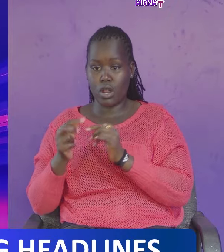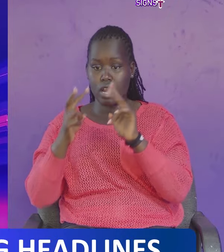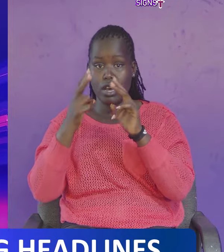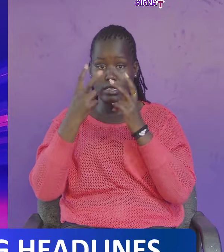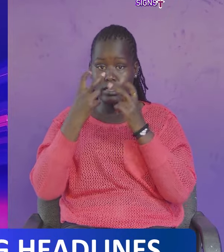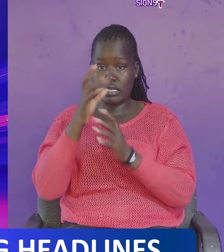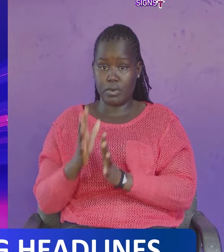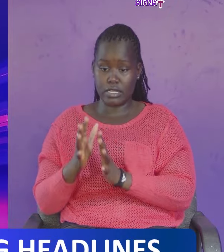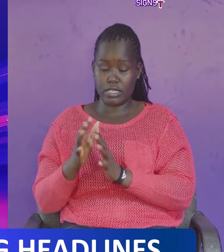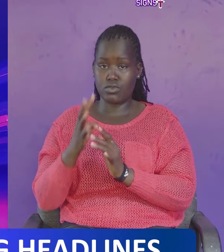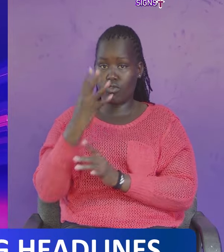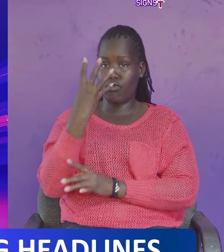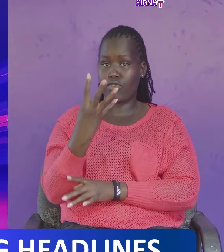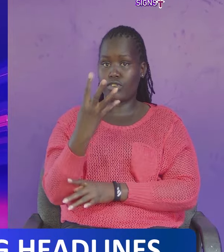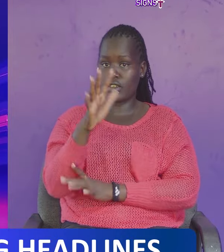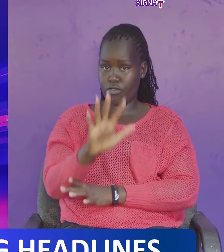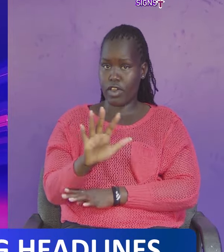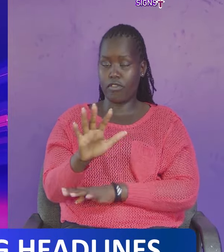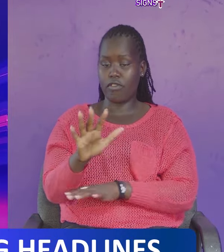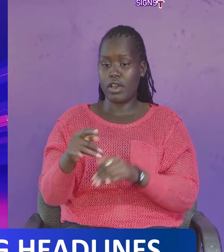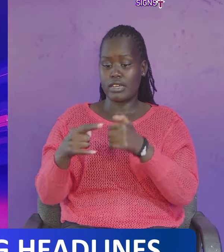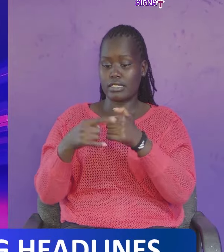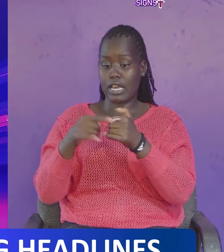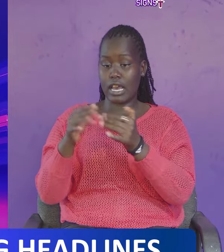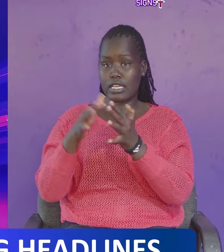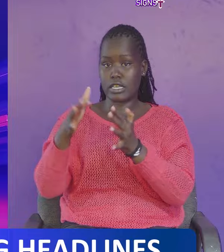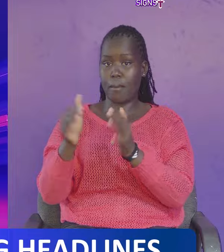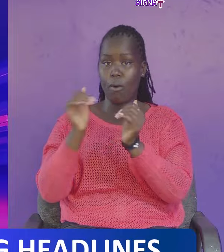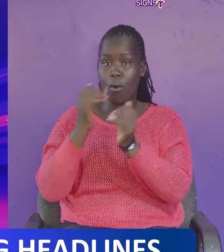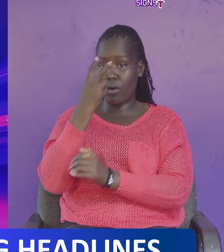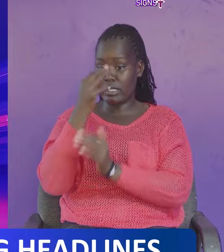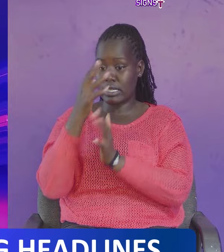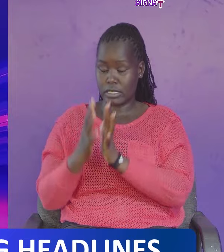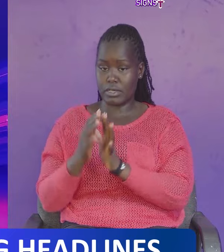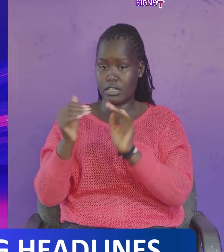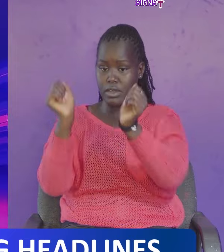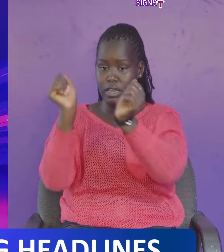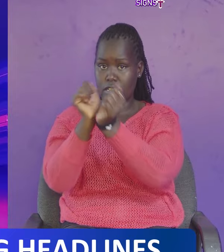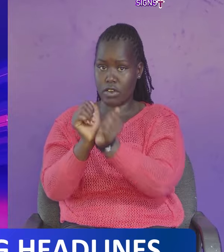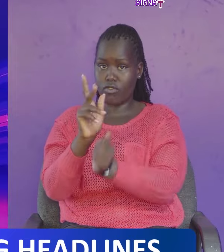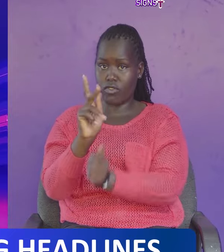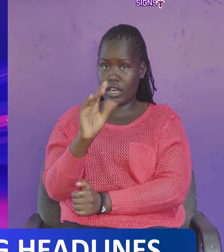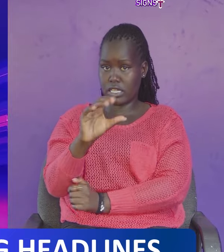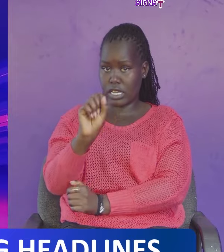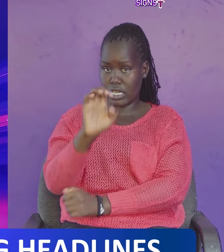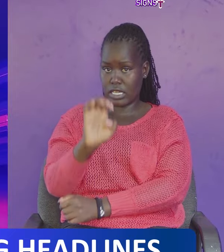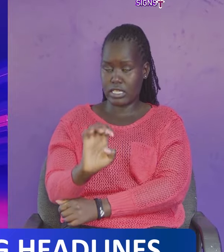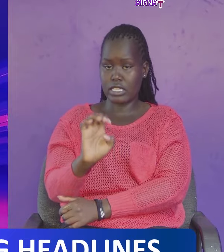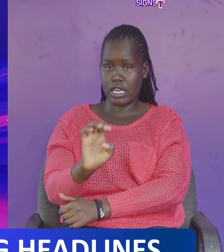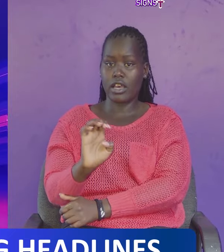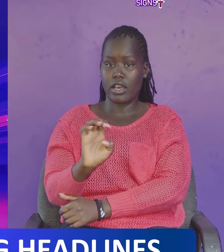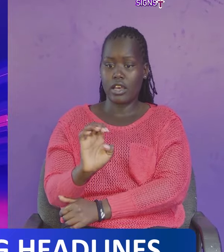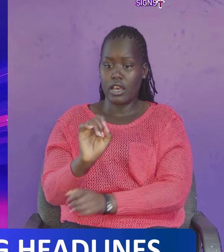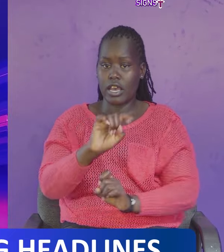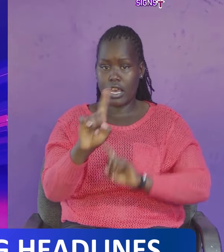rise to 45. Now 6 more suspects have been arrested over alleged Kenya Certificate of Secondary Education